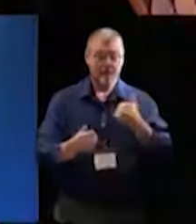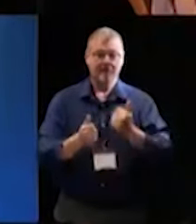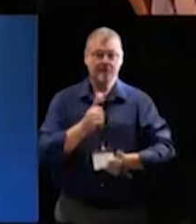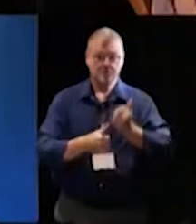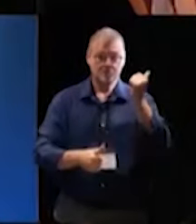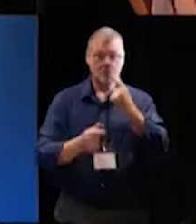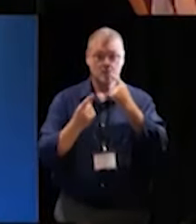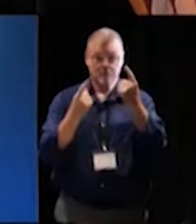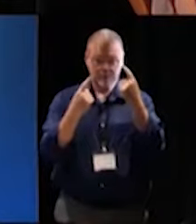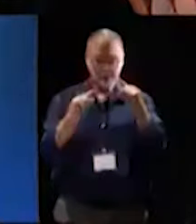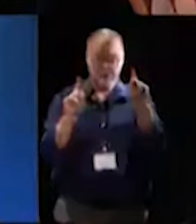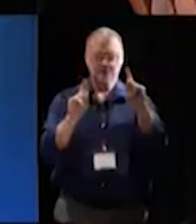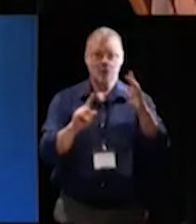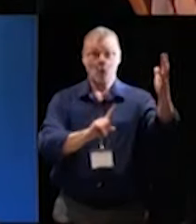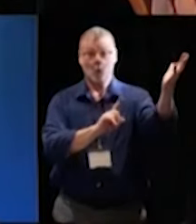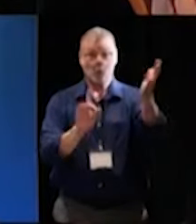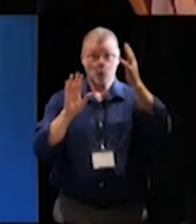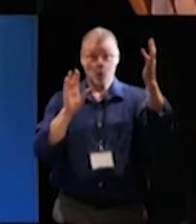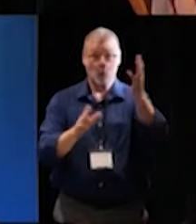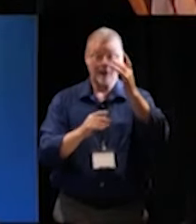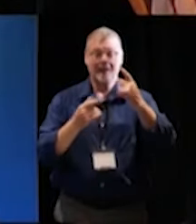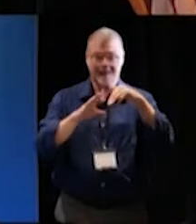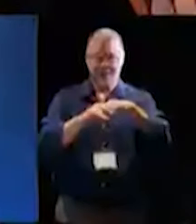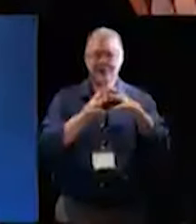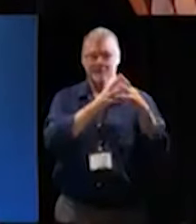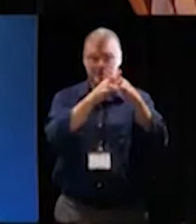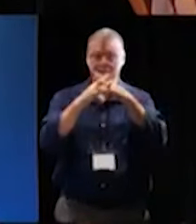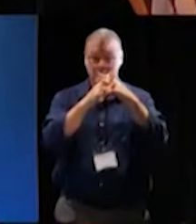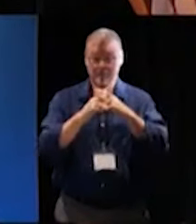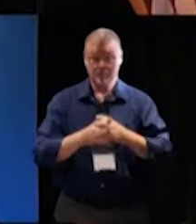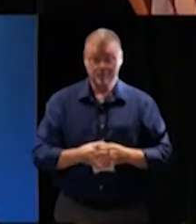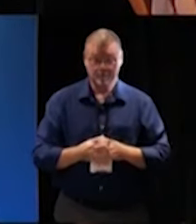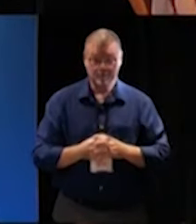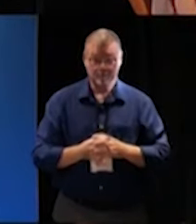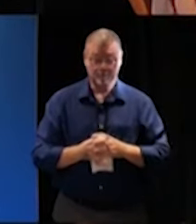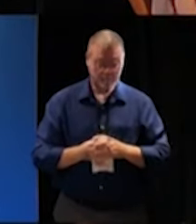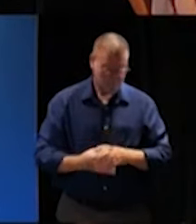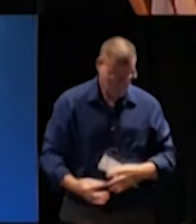successful offshore wind industry in America.